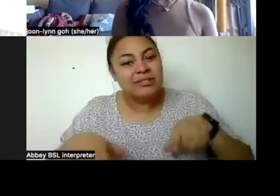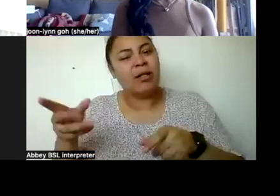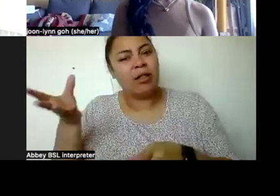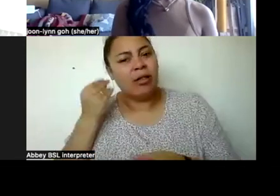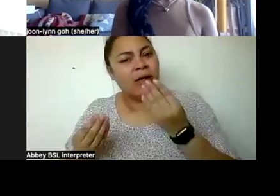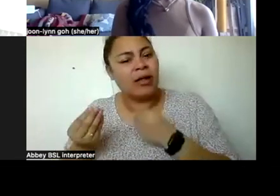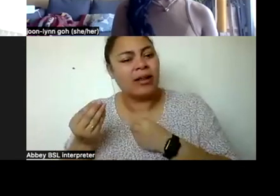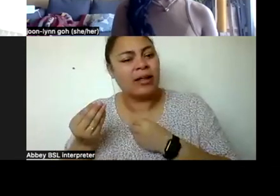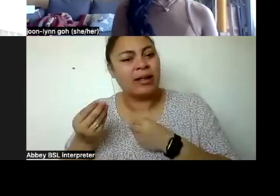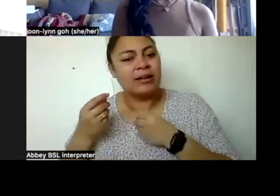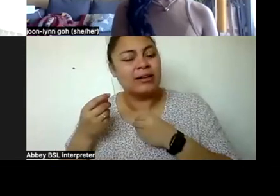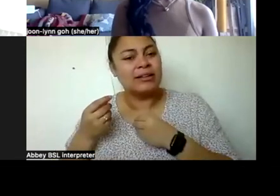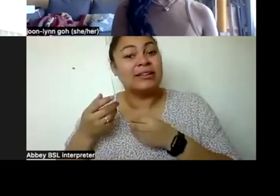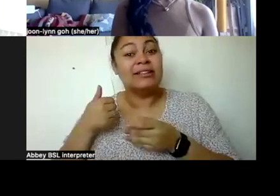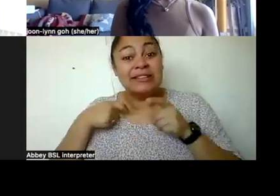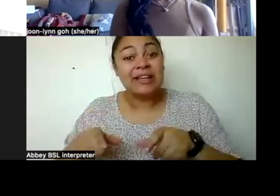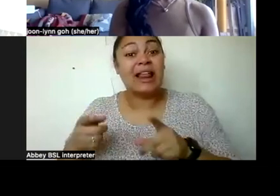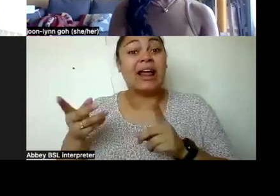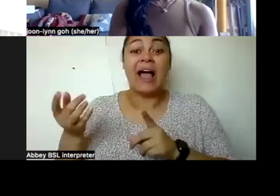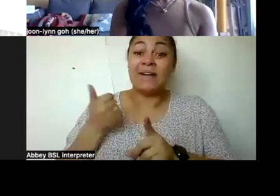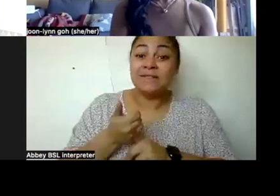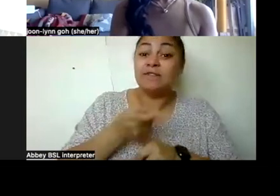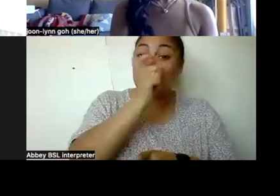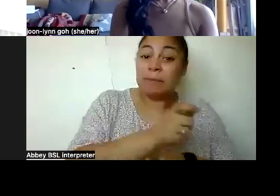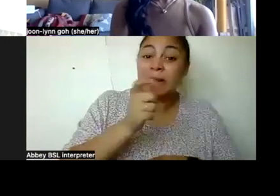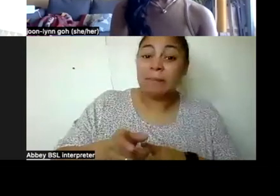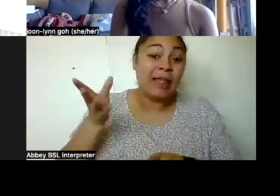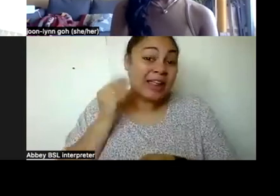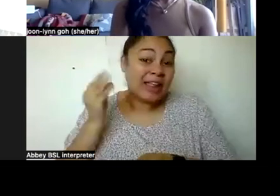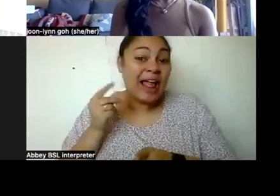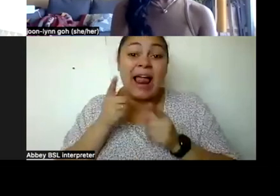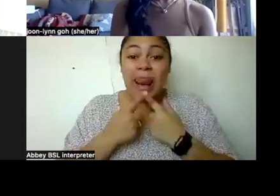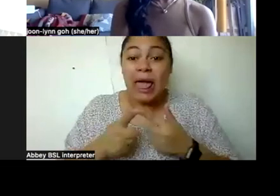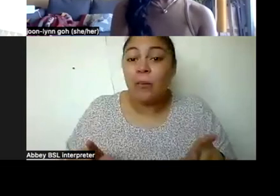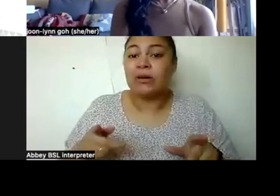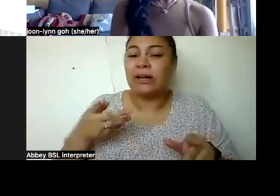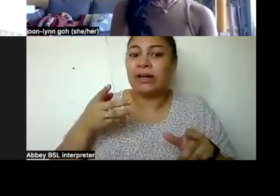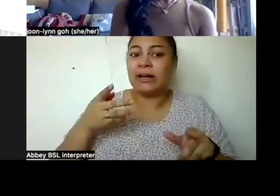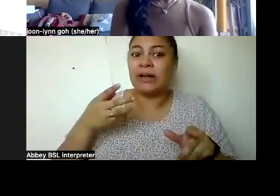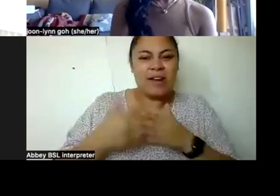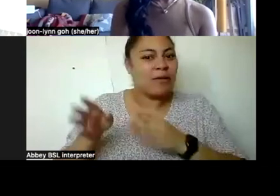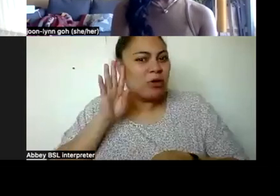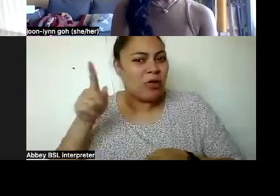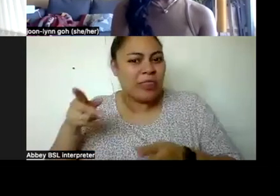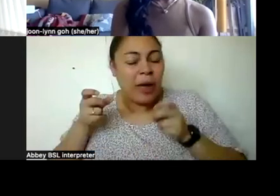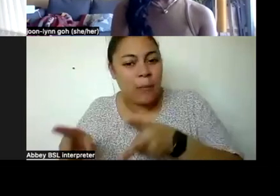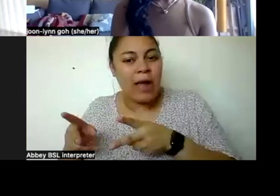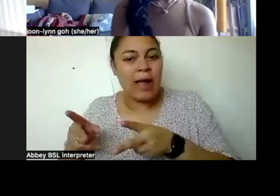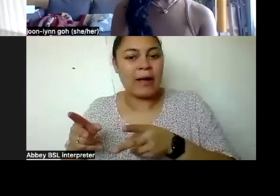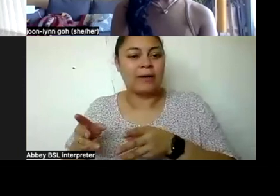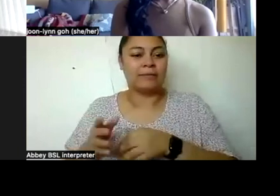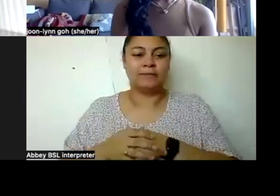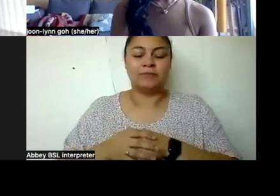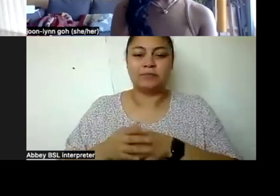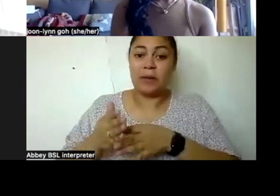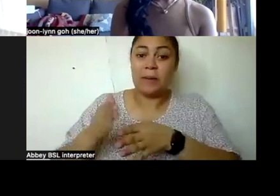to take advice from people and hear this language and think, wow, I've never thought about it in that way. Certainly in meetings before